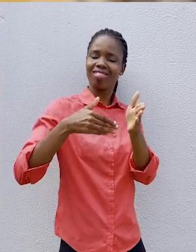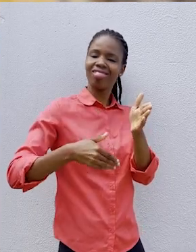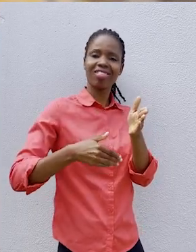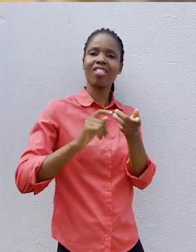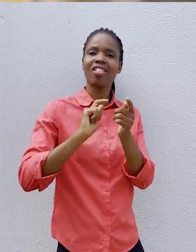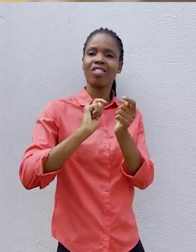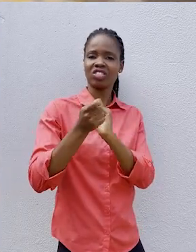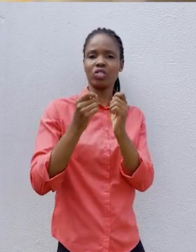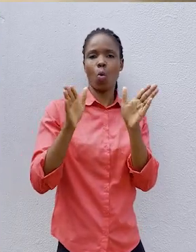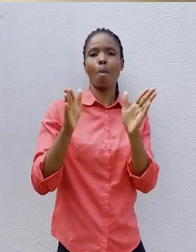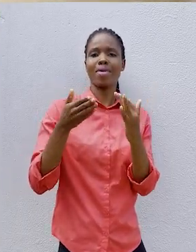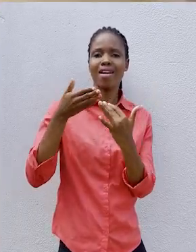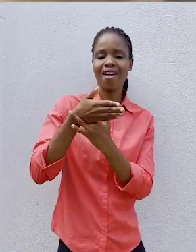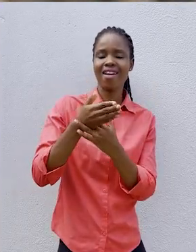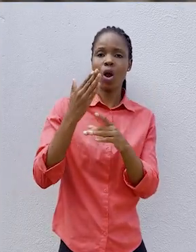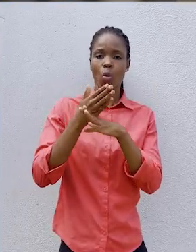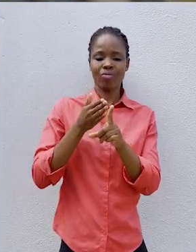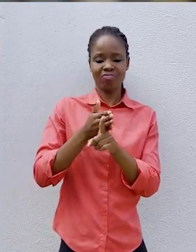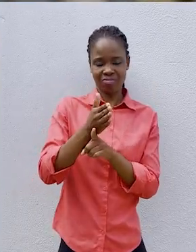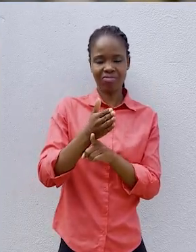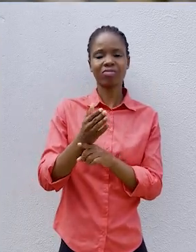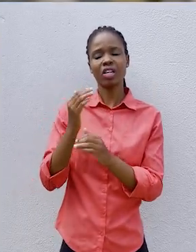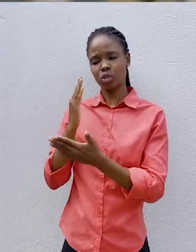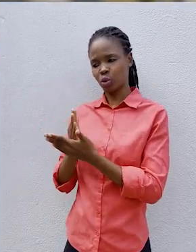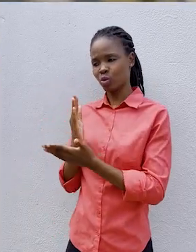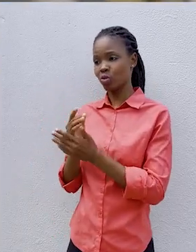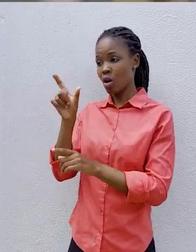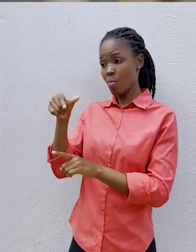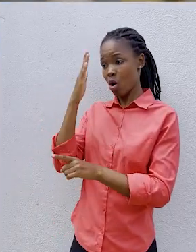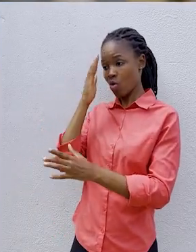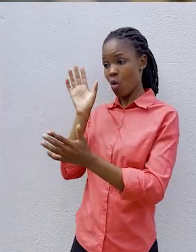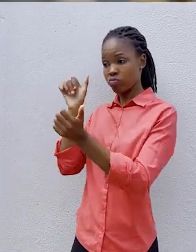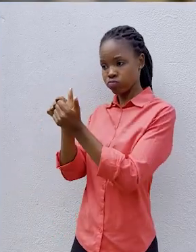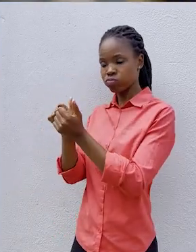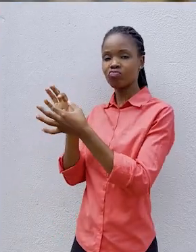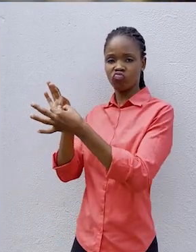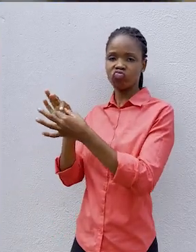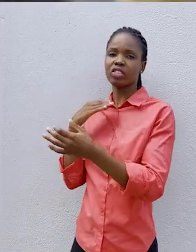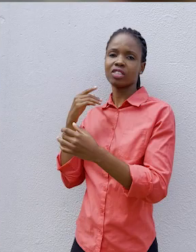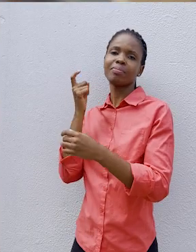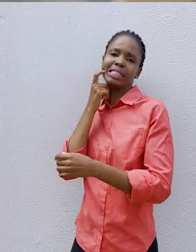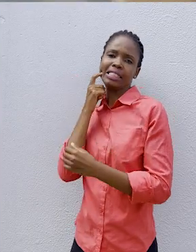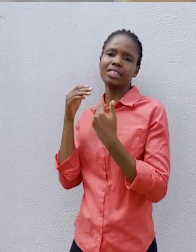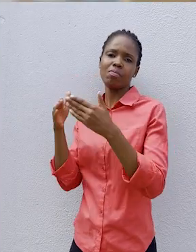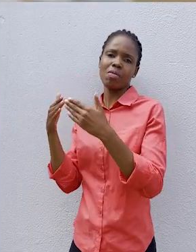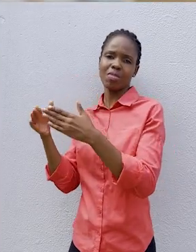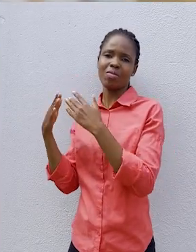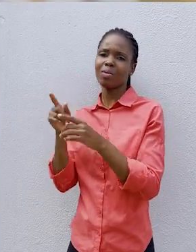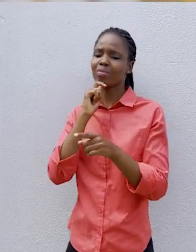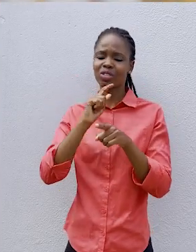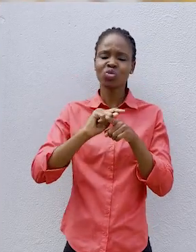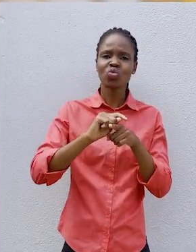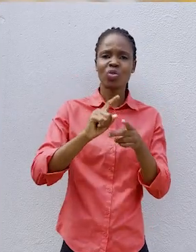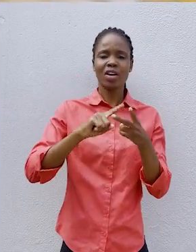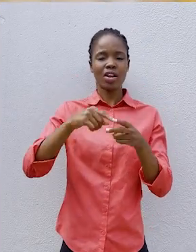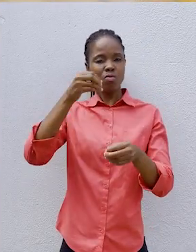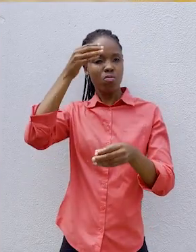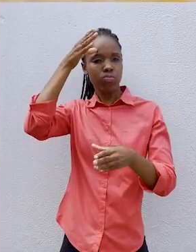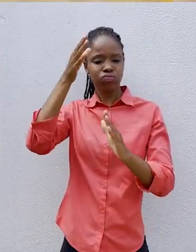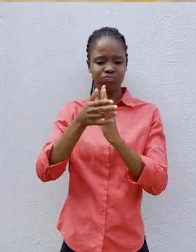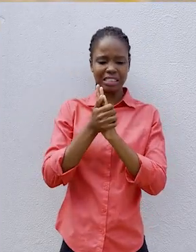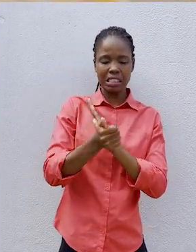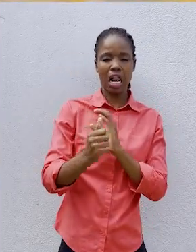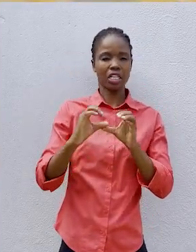the industry. Because it really is about who you know, and no amount of training, no amount